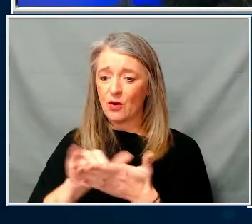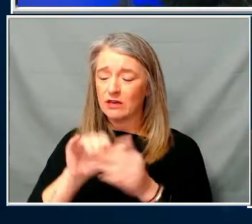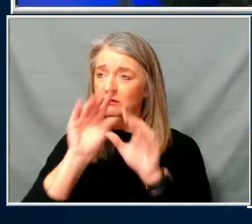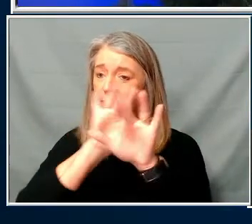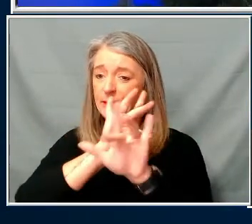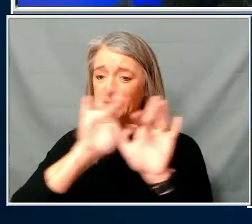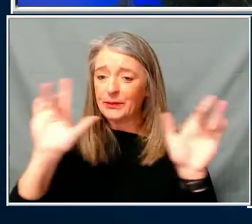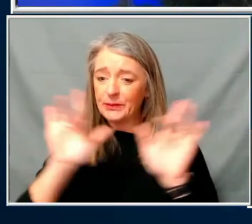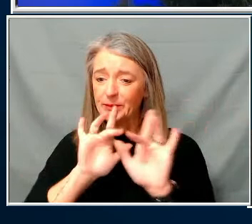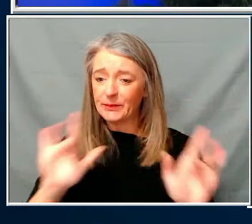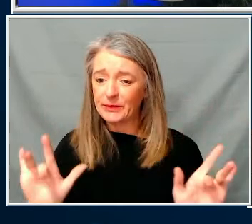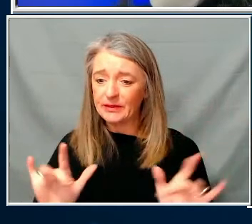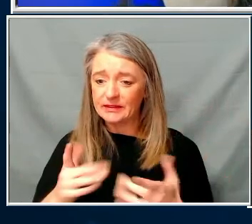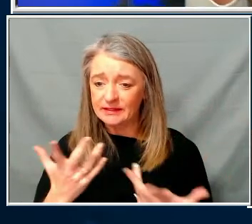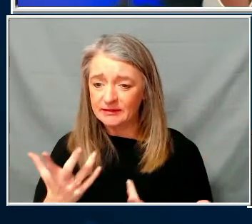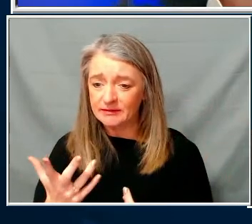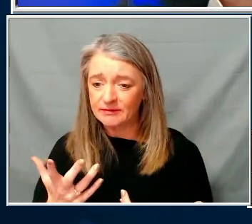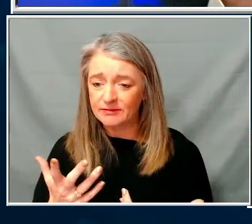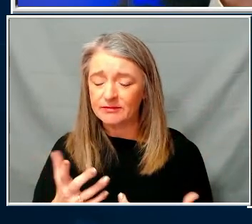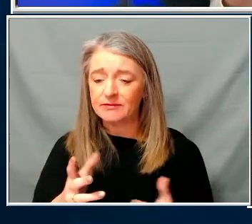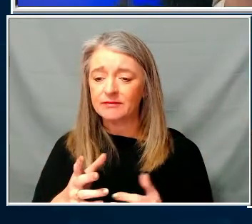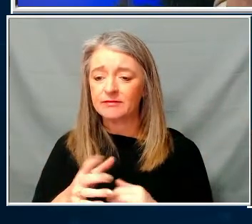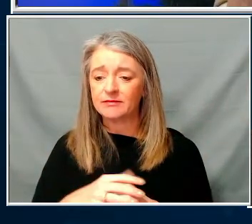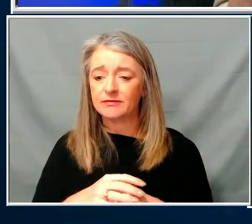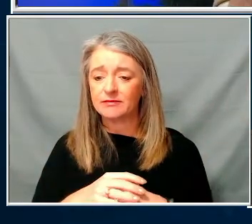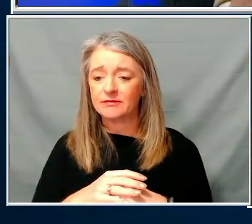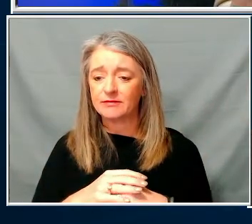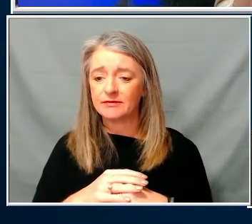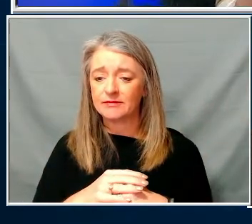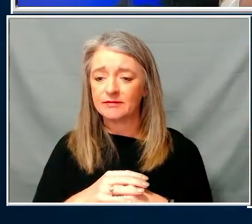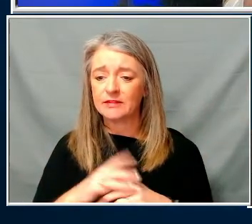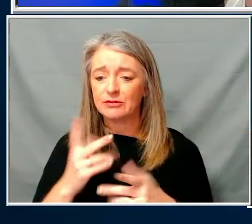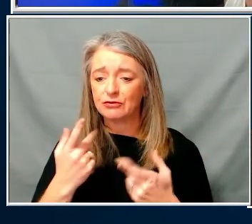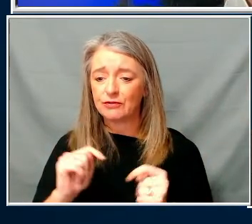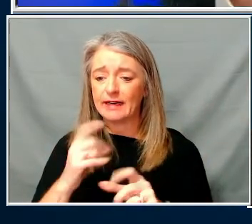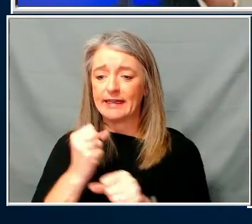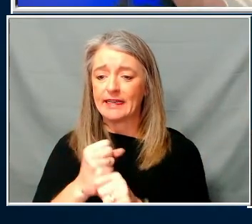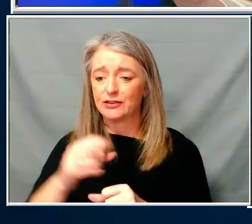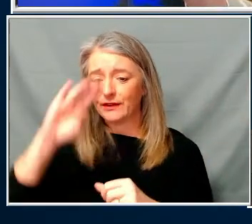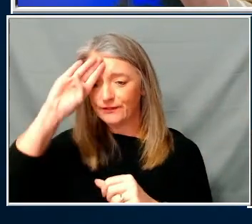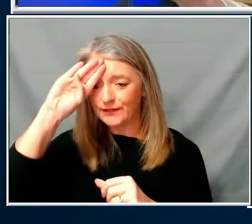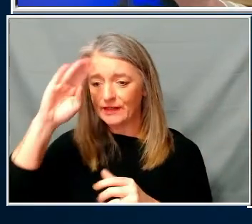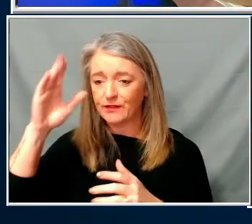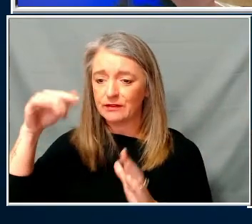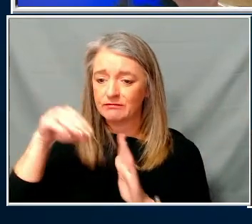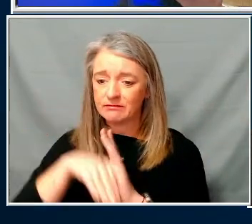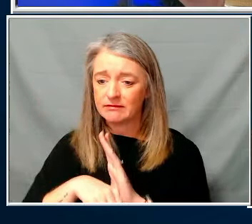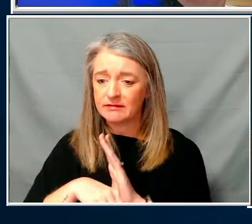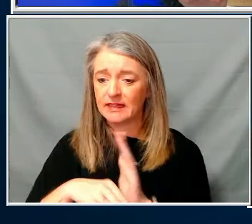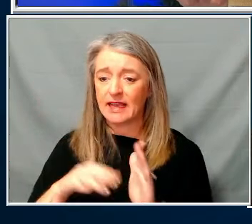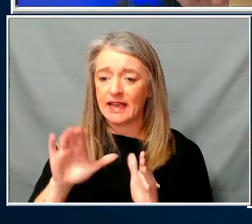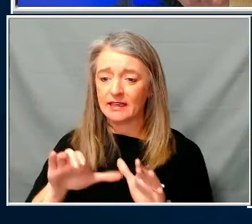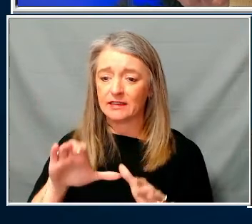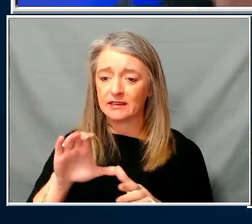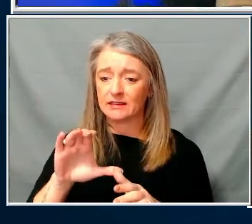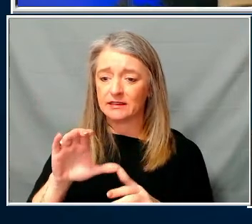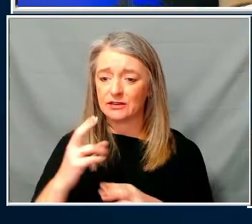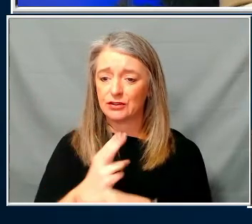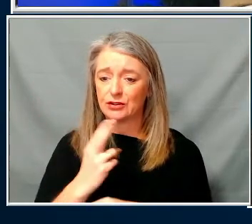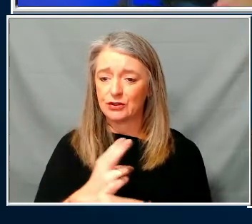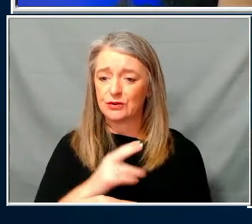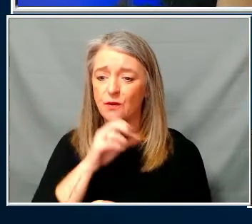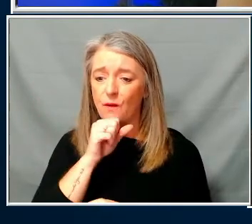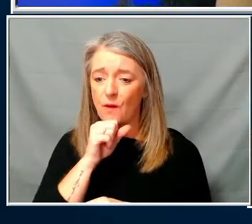notes on there. I mean, that's kind of the go-to for parents, just to at least get your kids' fever down. So to know that wasn't, I had to go to like those orange baby aspirins, and my kids